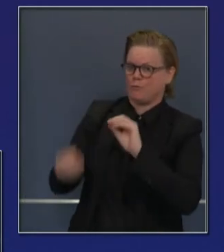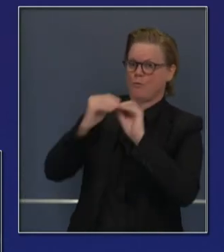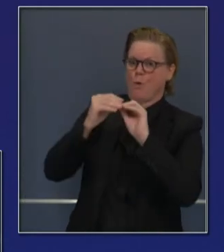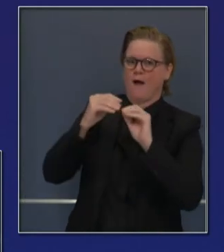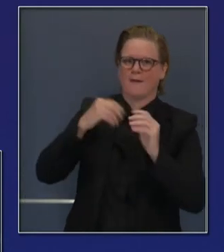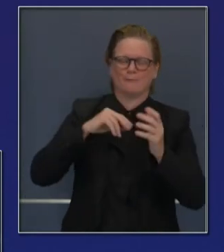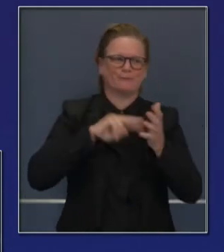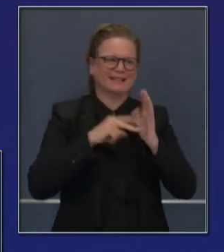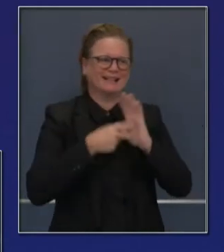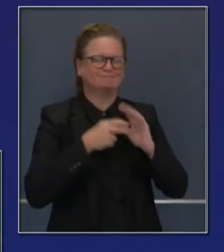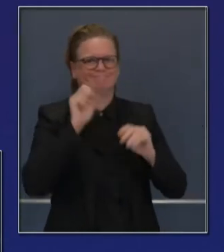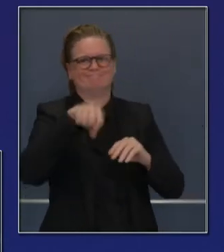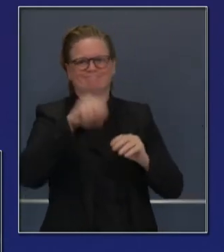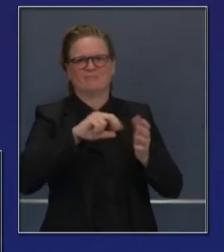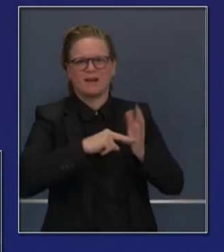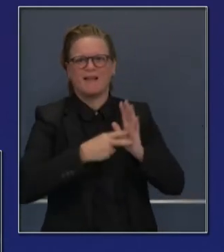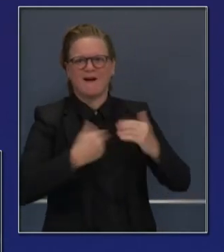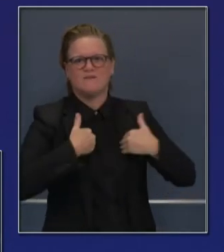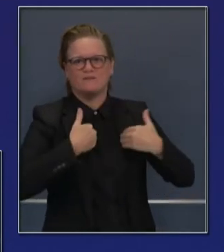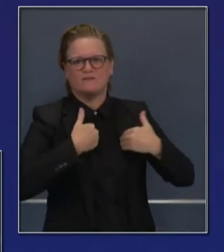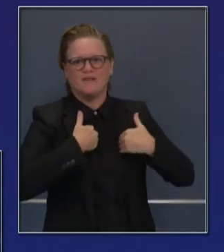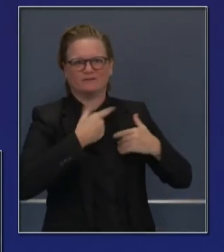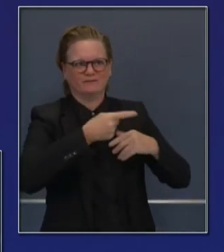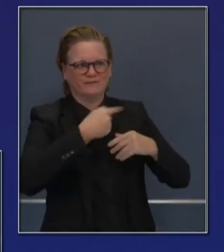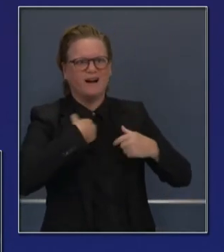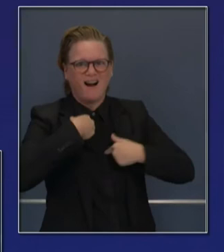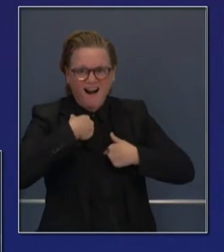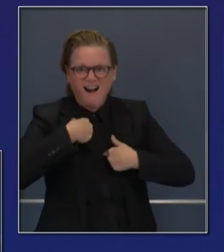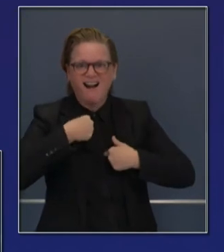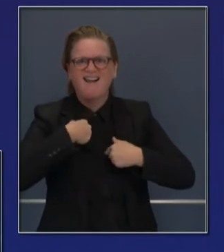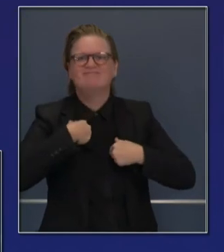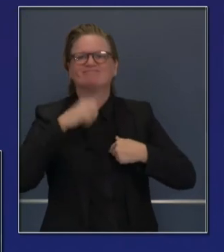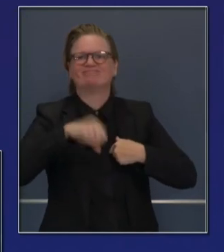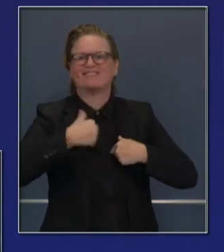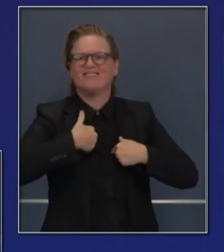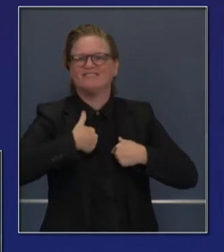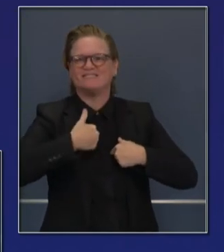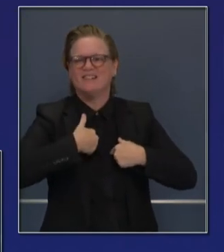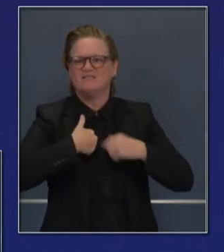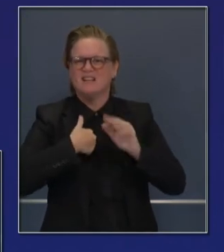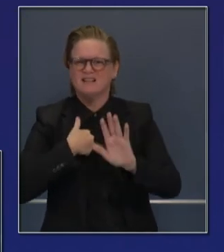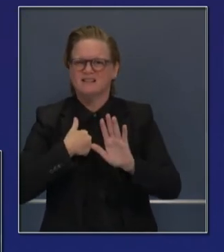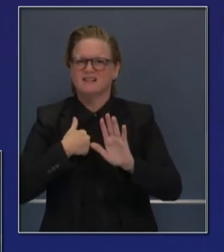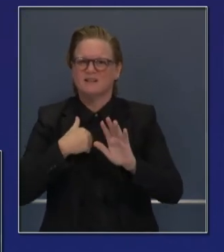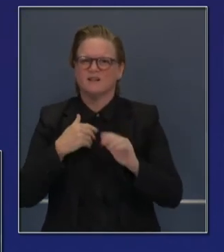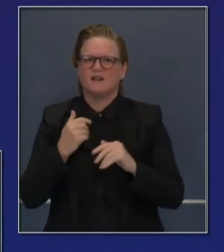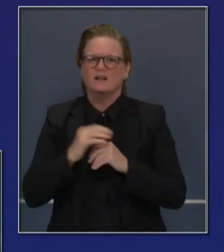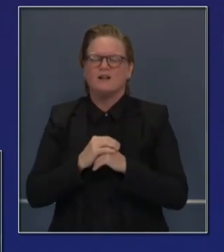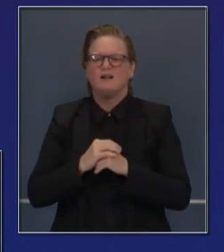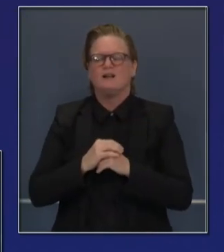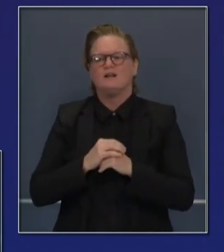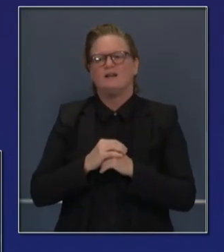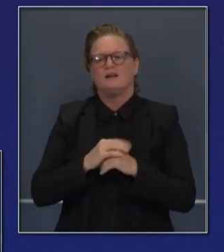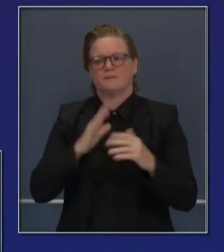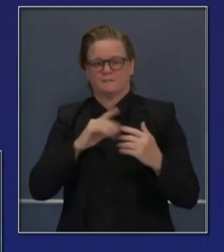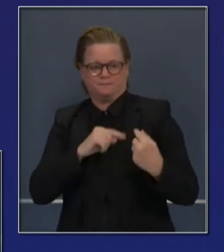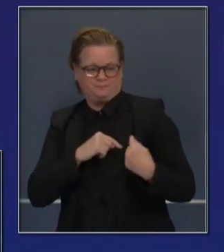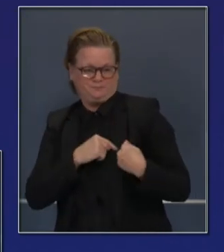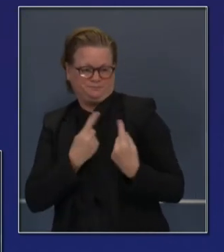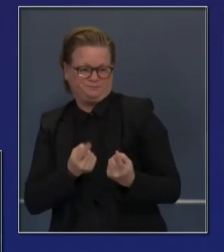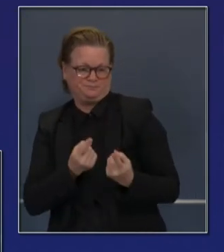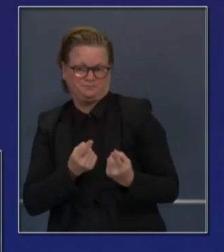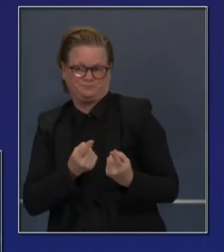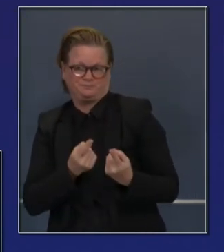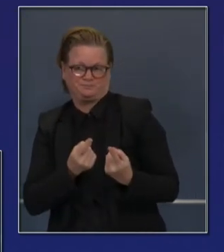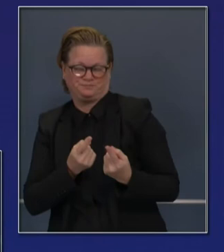also, more importantly, perhaps, the positivity rate. And that positivity rate, just in the last few weeks, 4.7 to